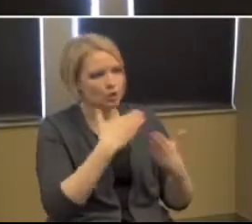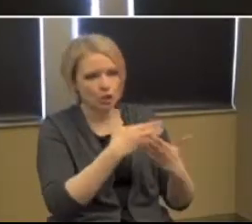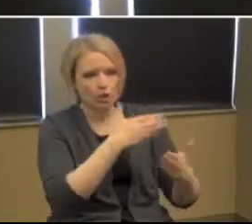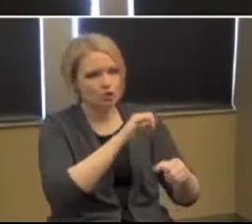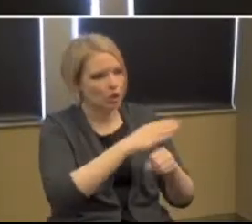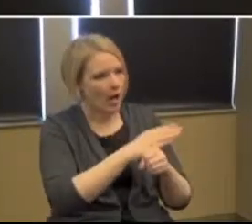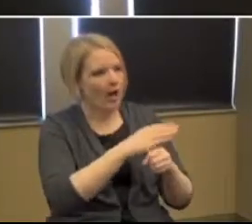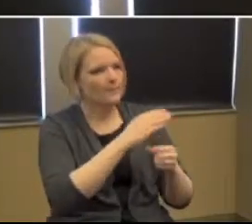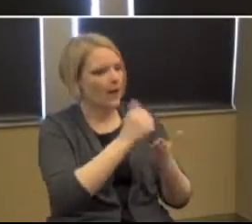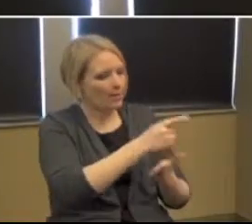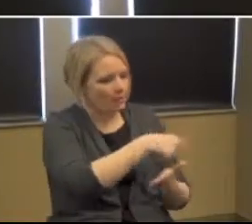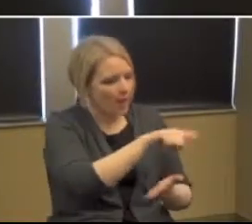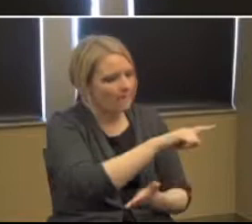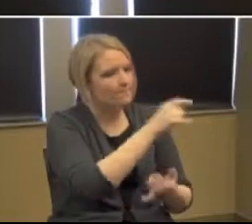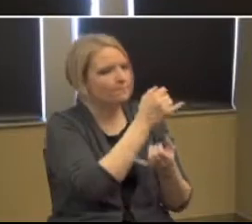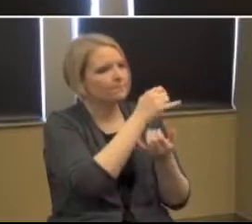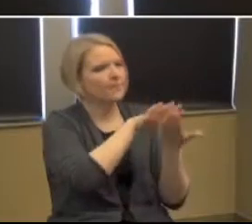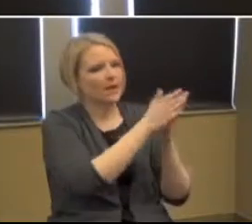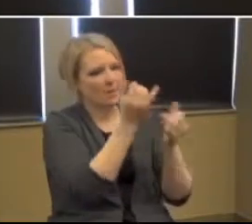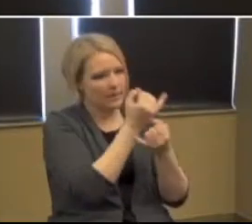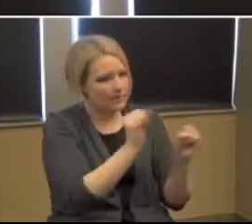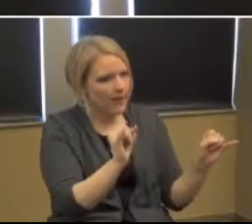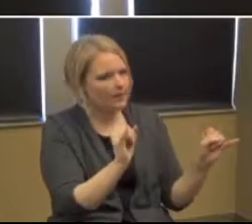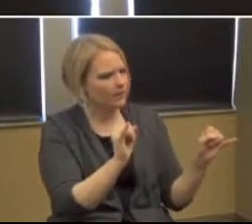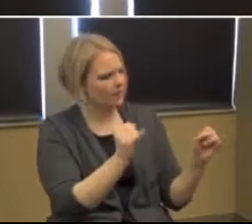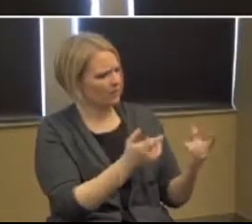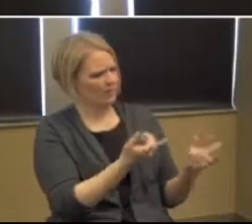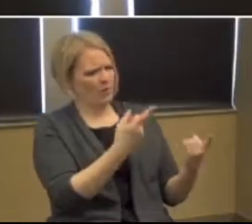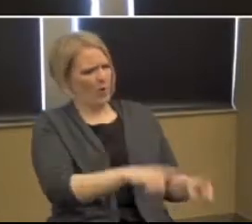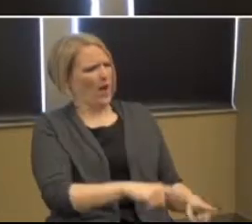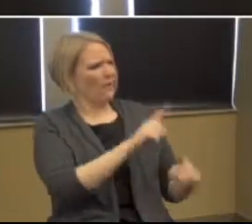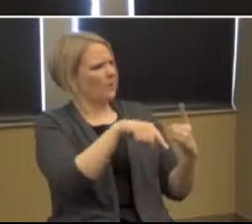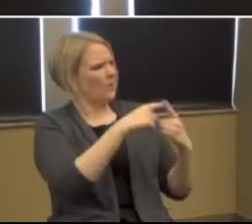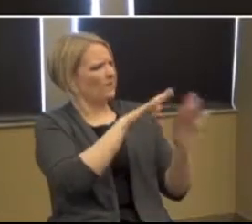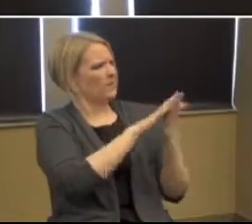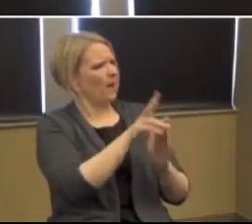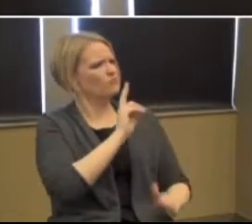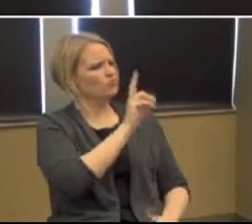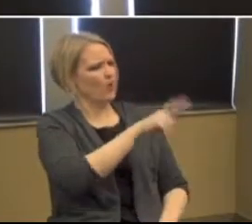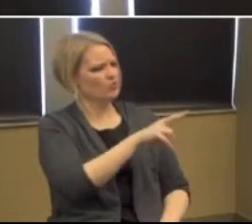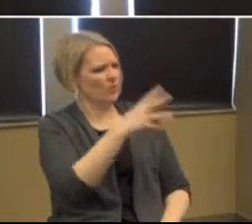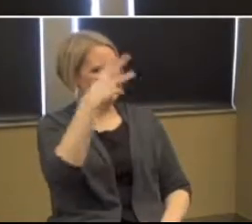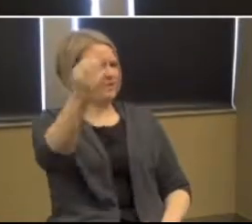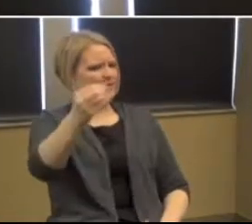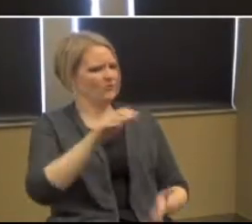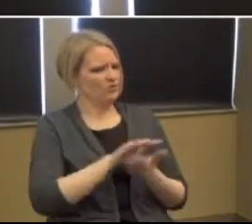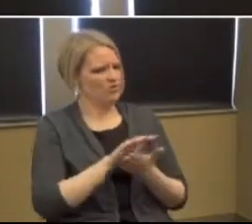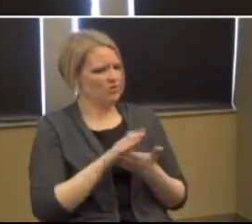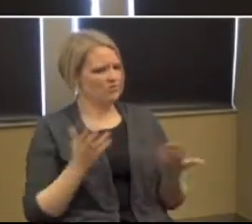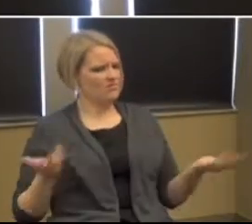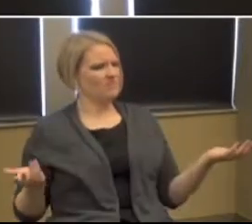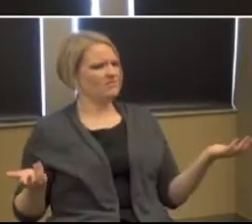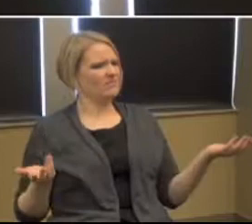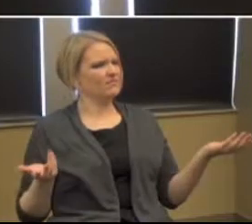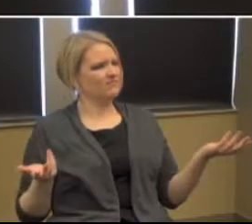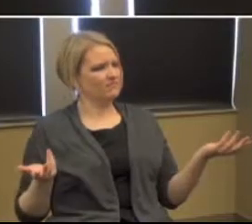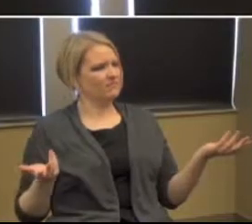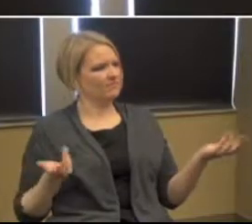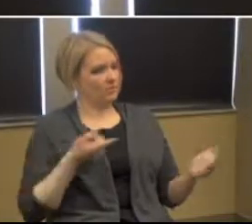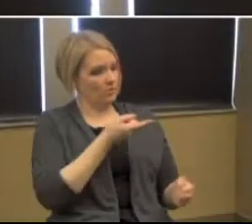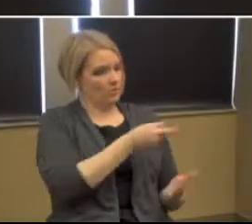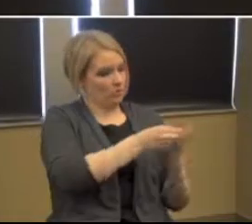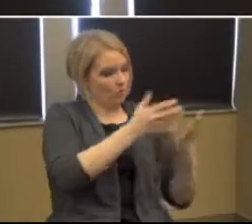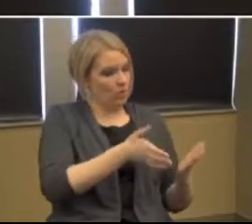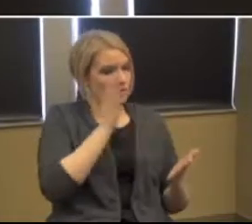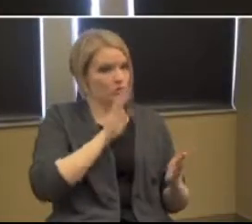independence, what's going to happen when they're 22 and age out of the system? What are the settings? Where are our